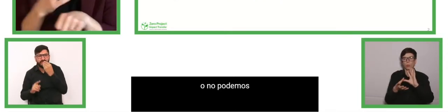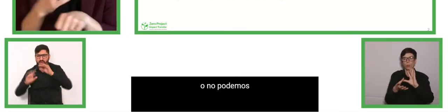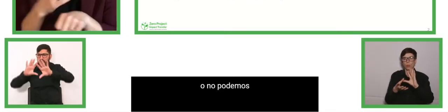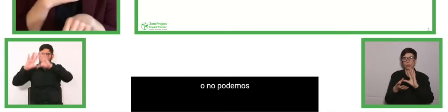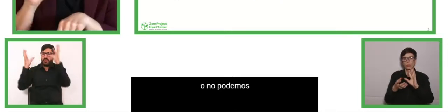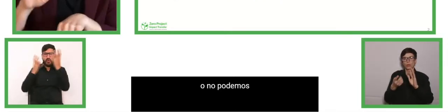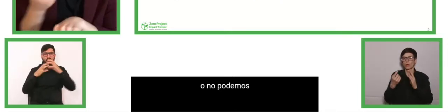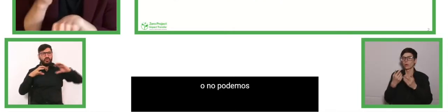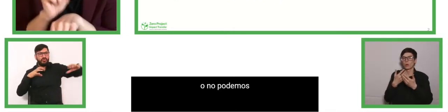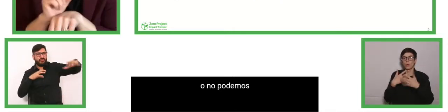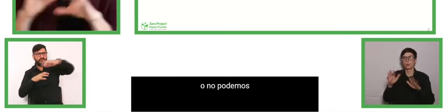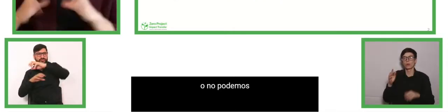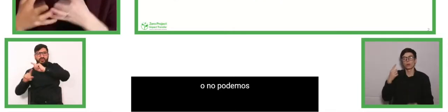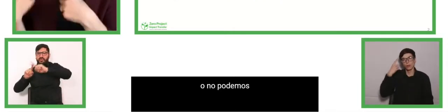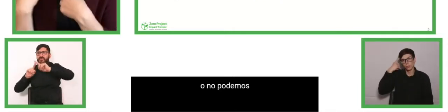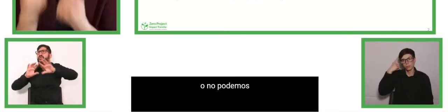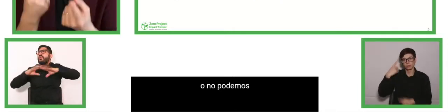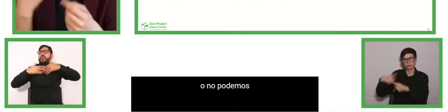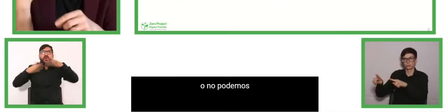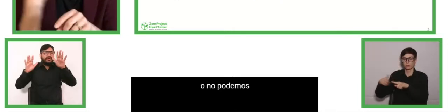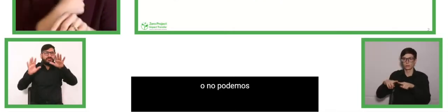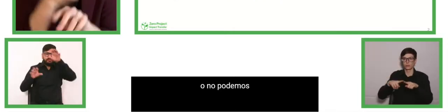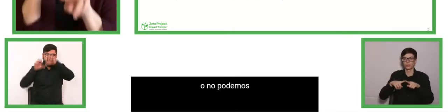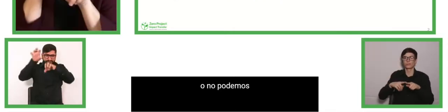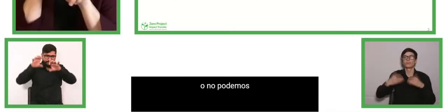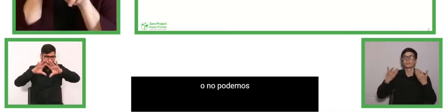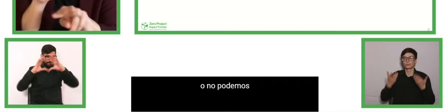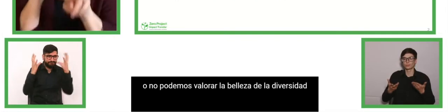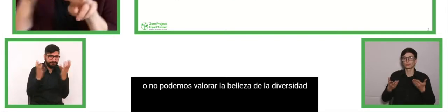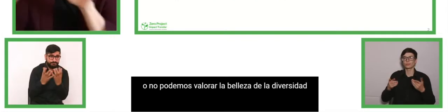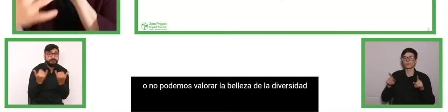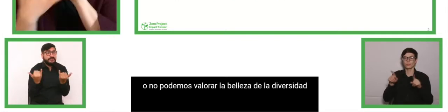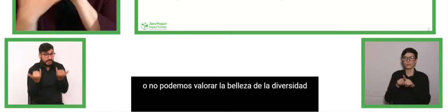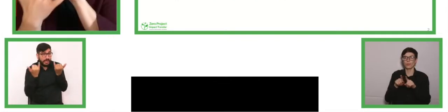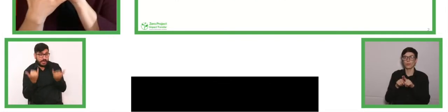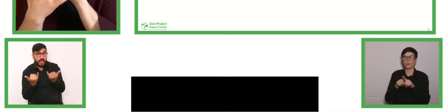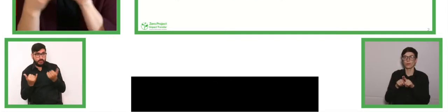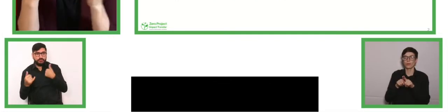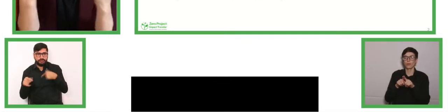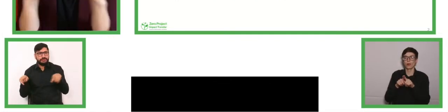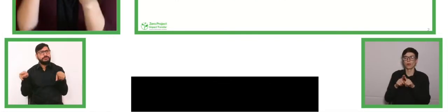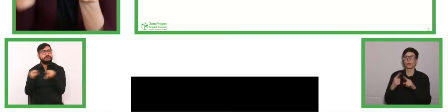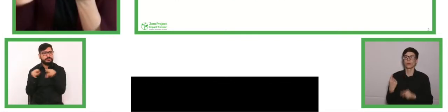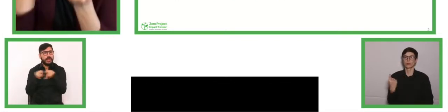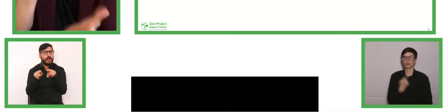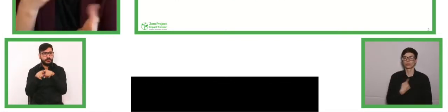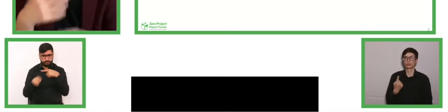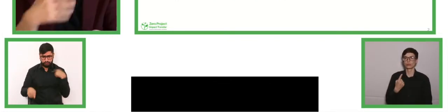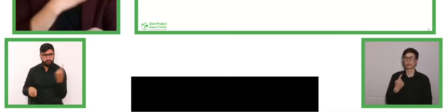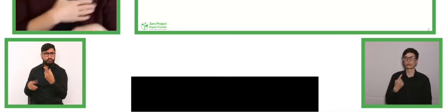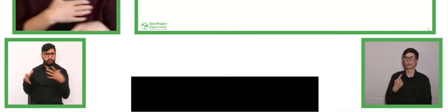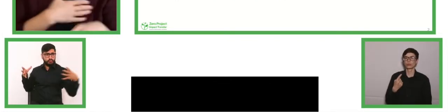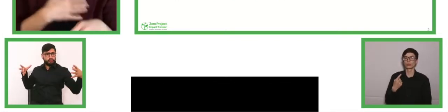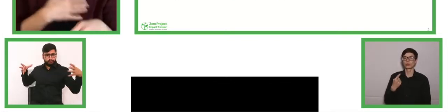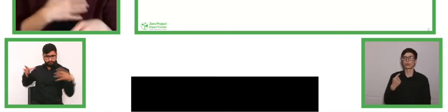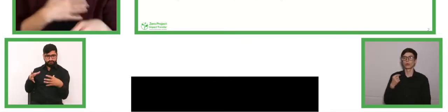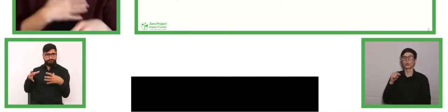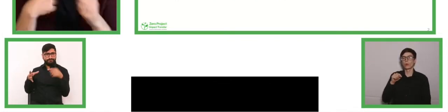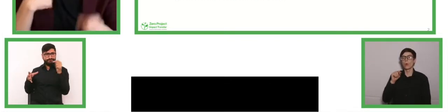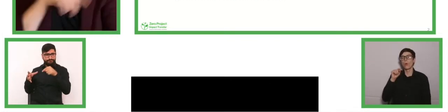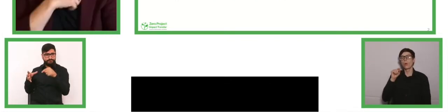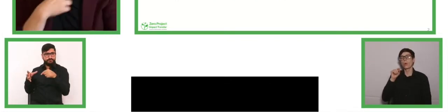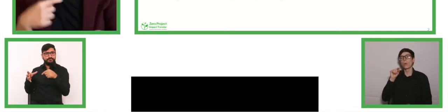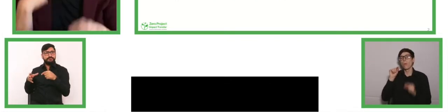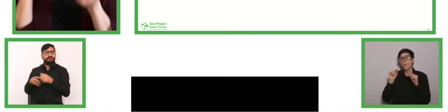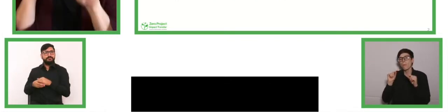So again, that's just in a nutshell of what we've done through the impact transfer work, and I look forward to collaborating with